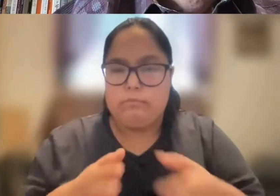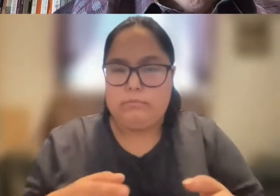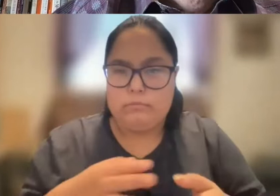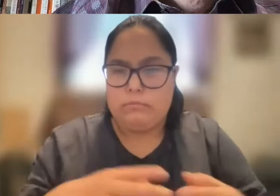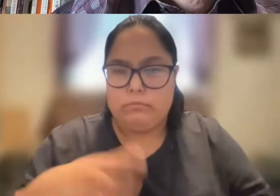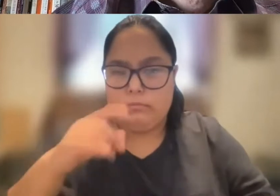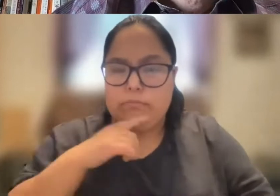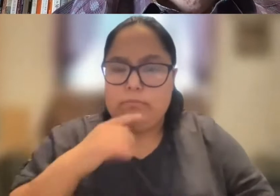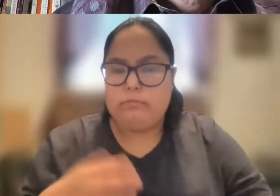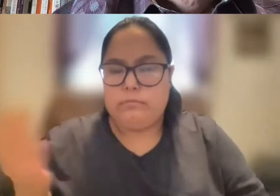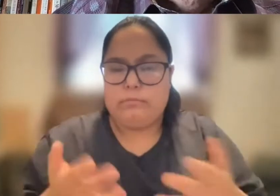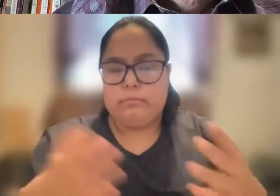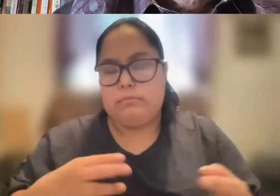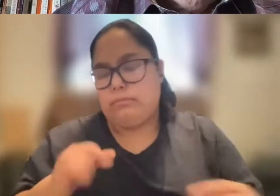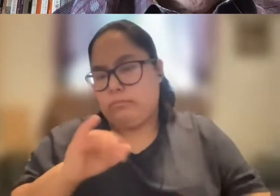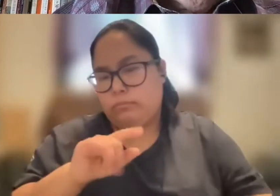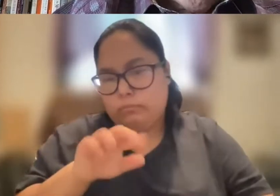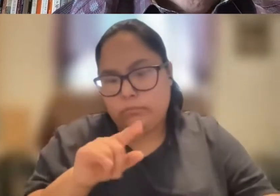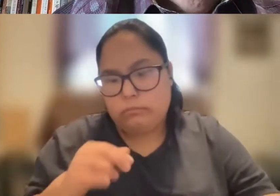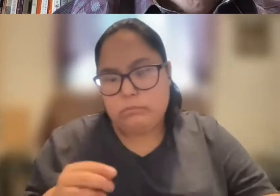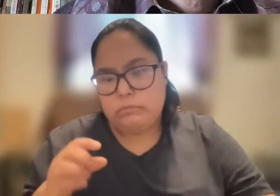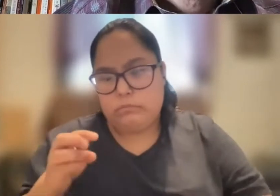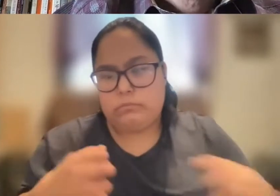of what our interests were.